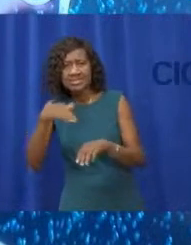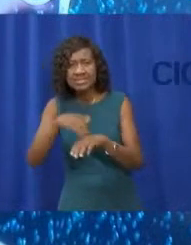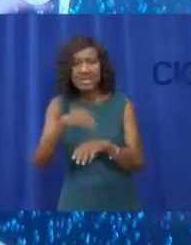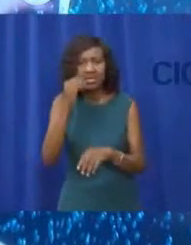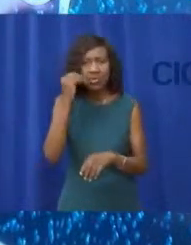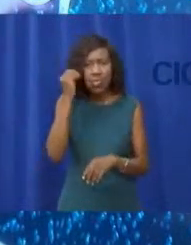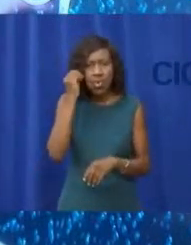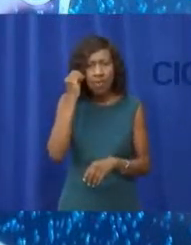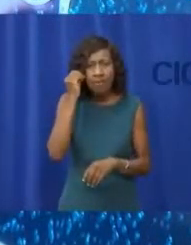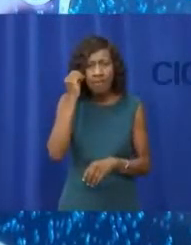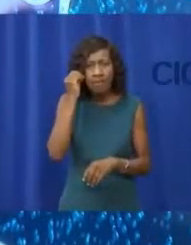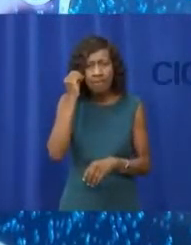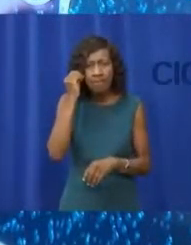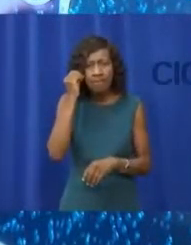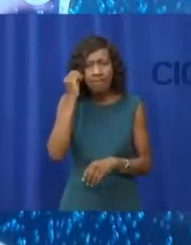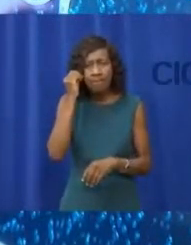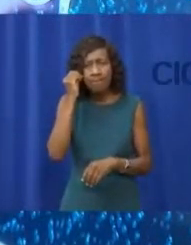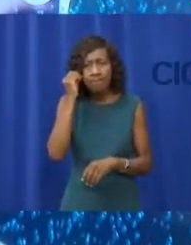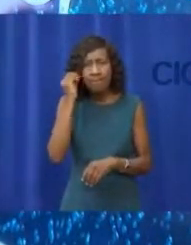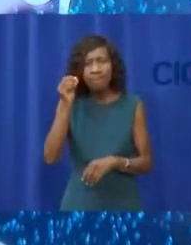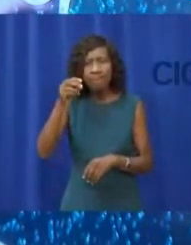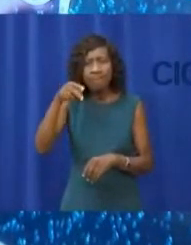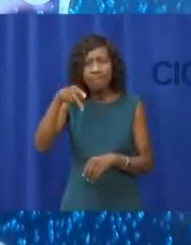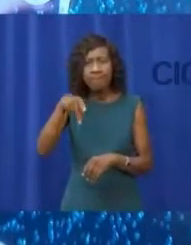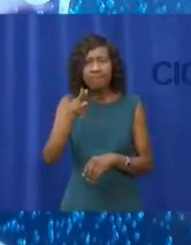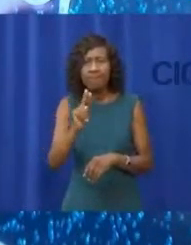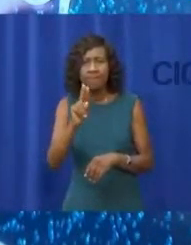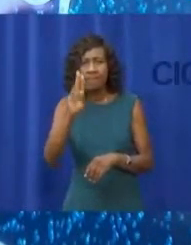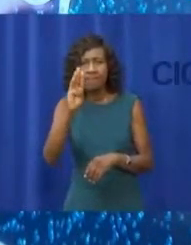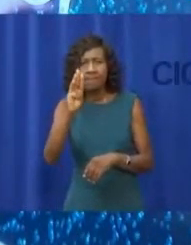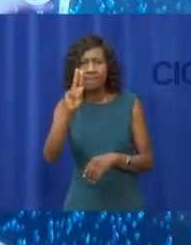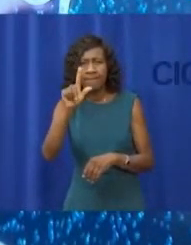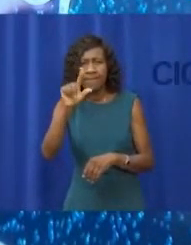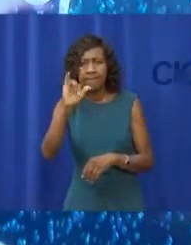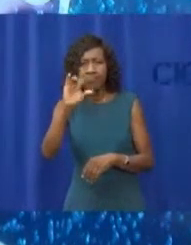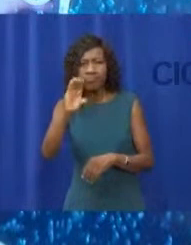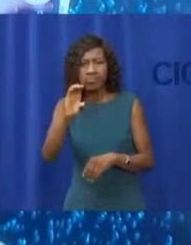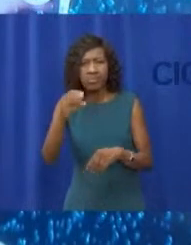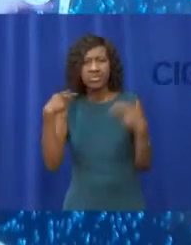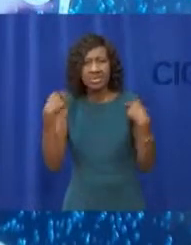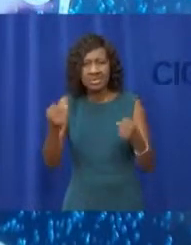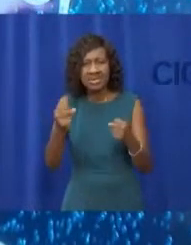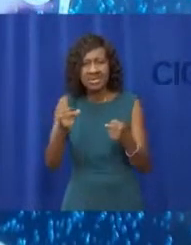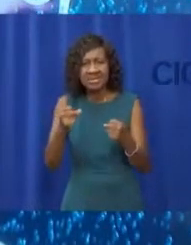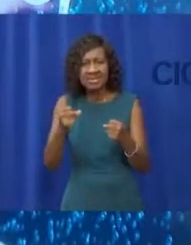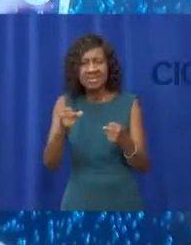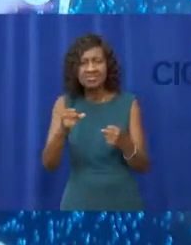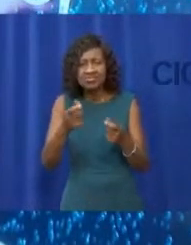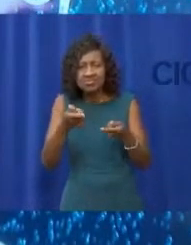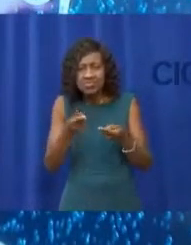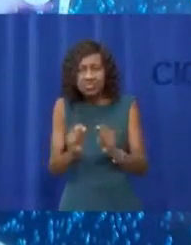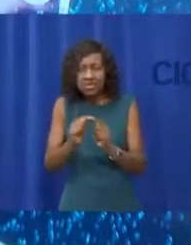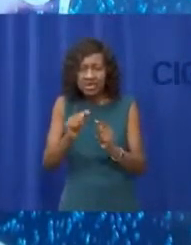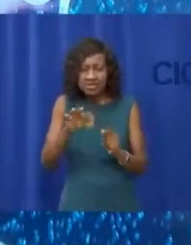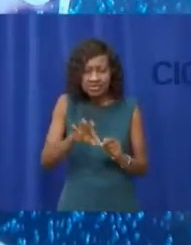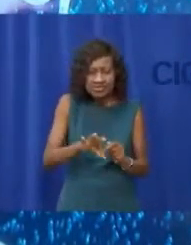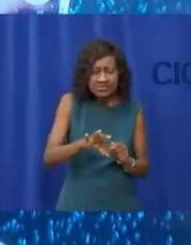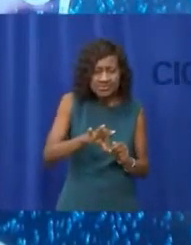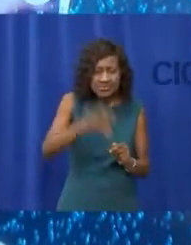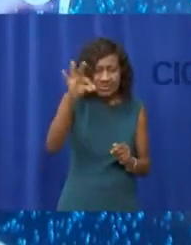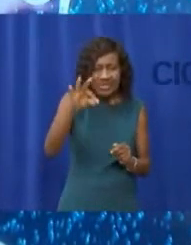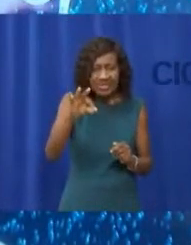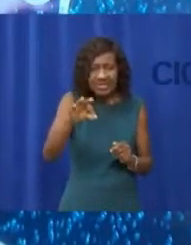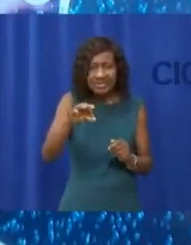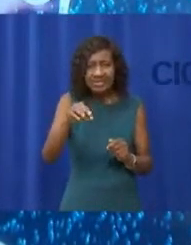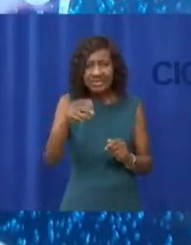We have public health has been doing an extensive amount of tracking and tracing and is able to understand the relationships. I